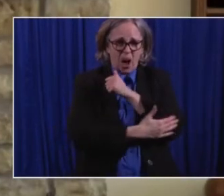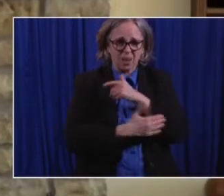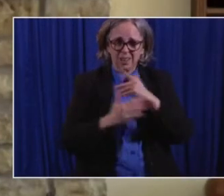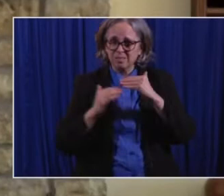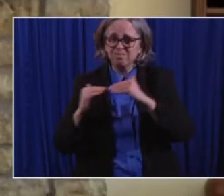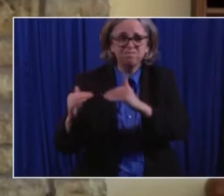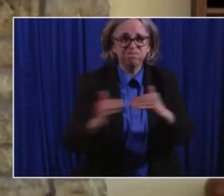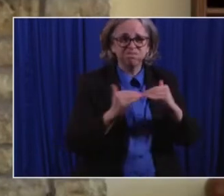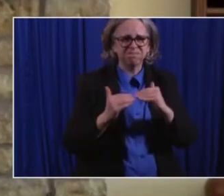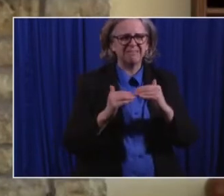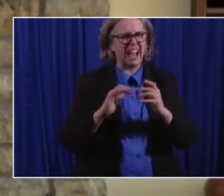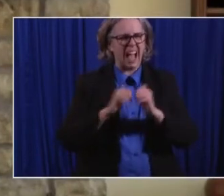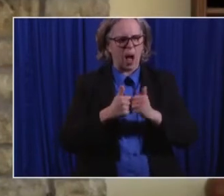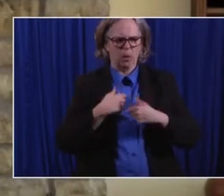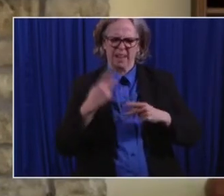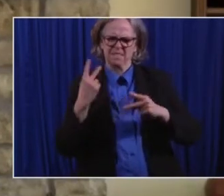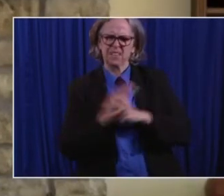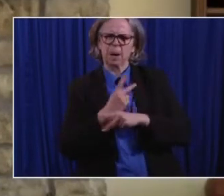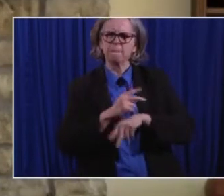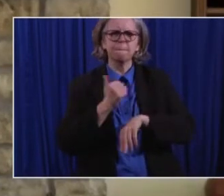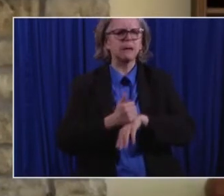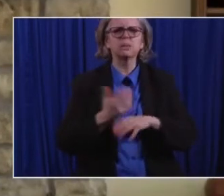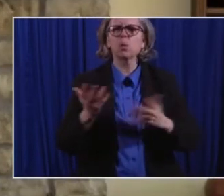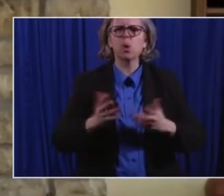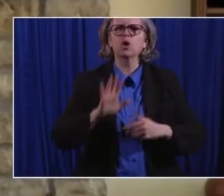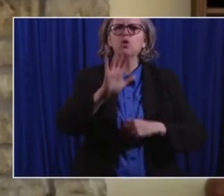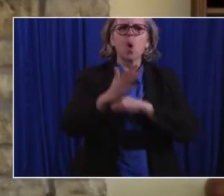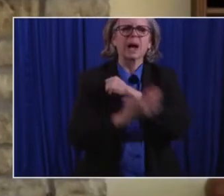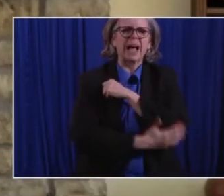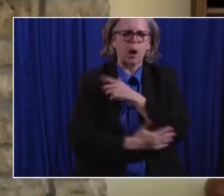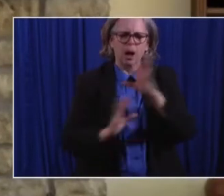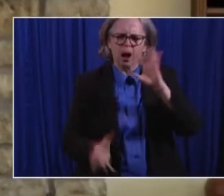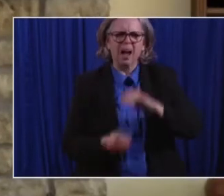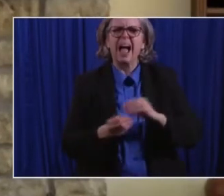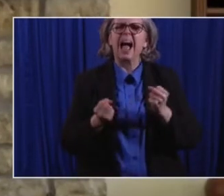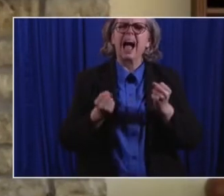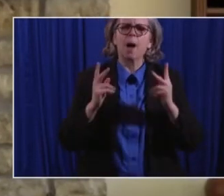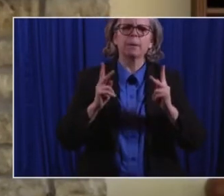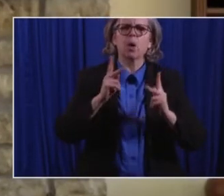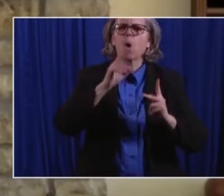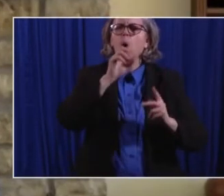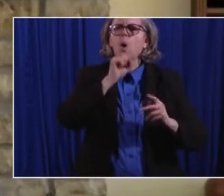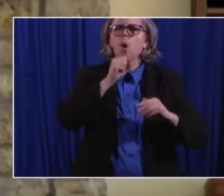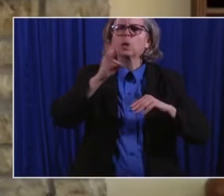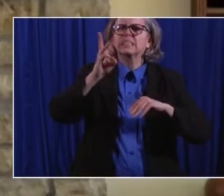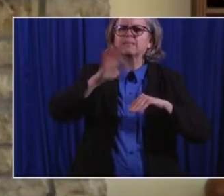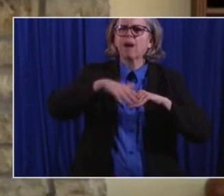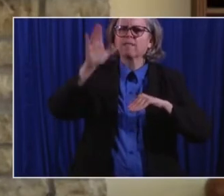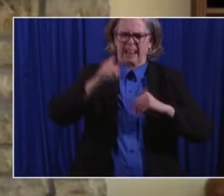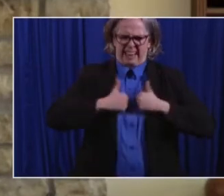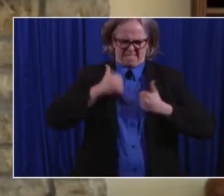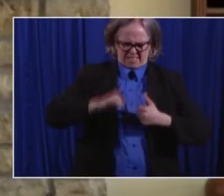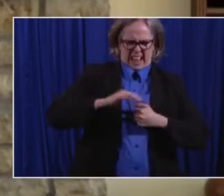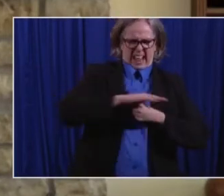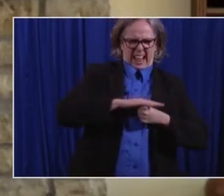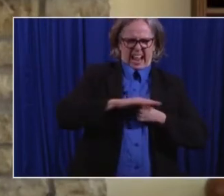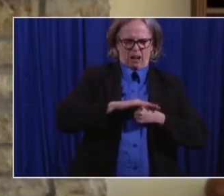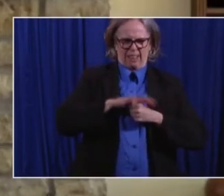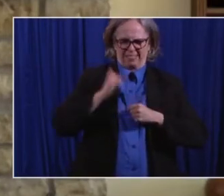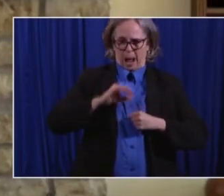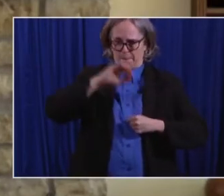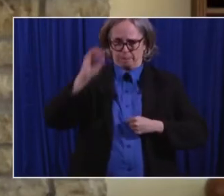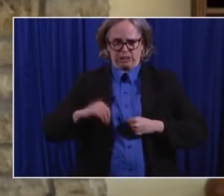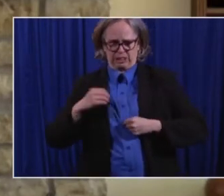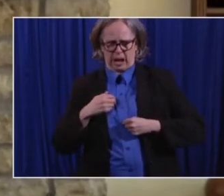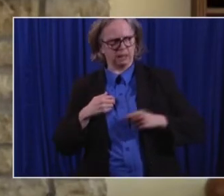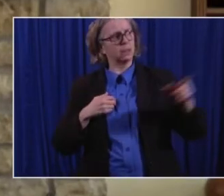your county over the age of 65 at this point. Now, when we go to 60, it'll be the number of people in your county over